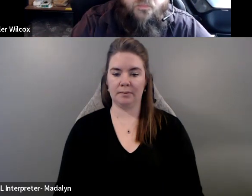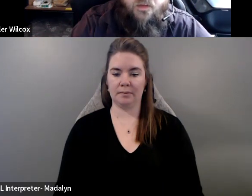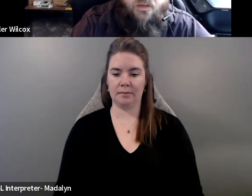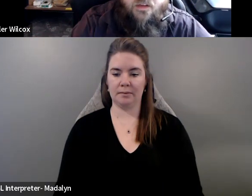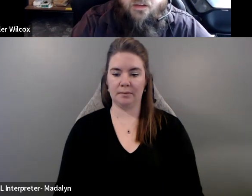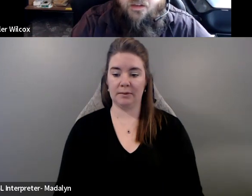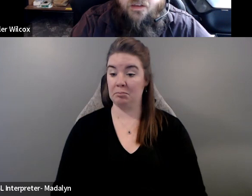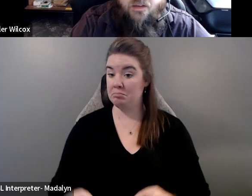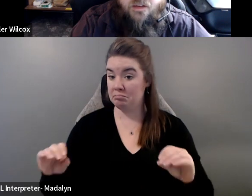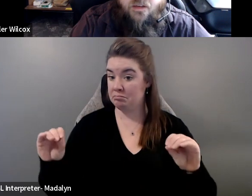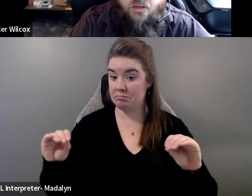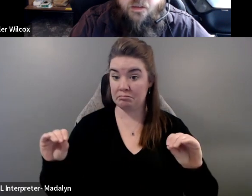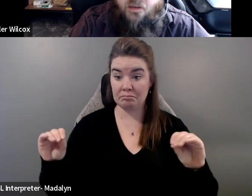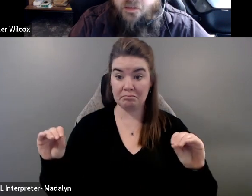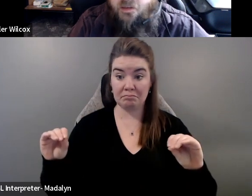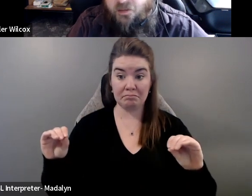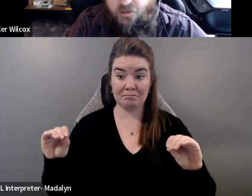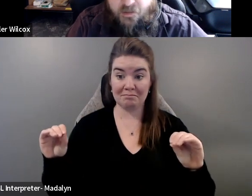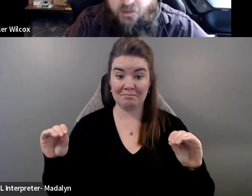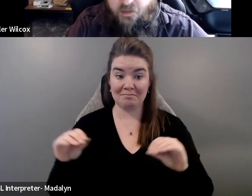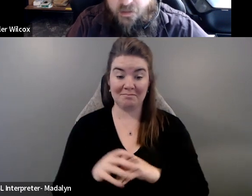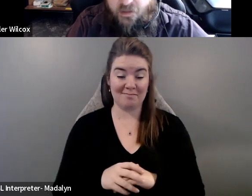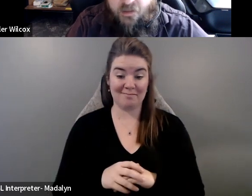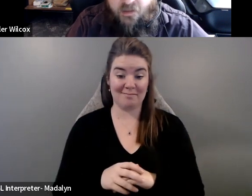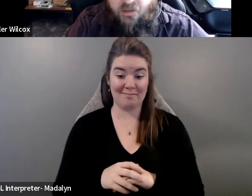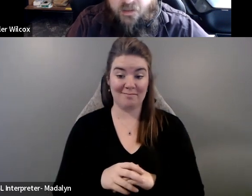I'm not seeing any burning questions, so